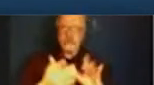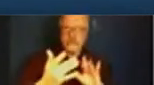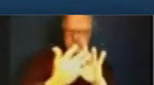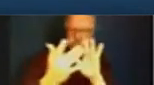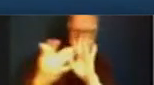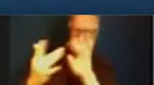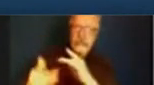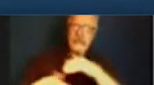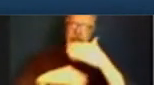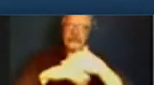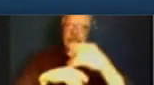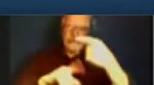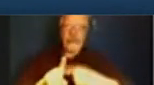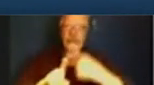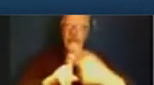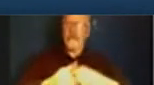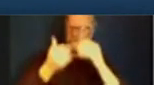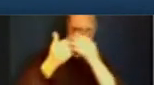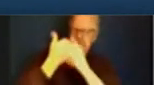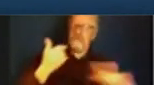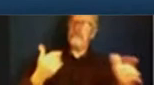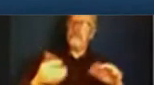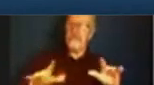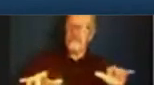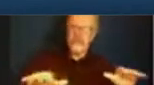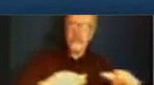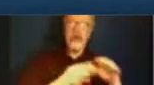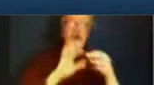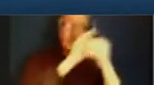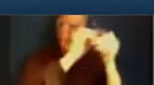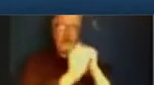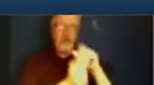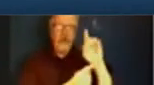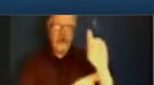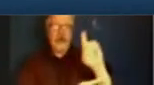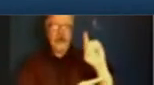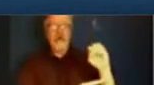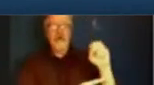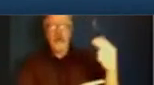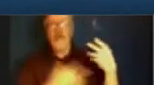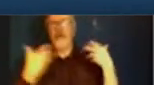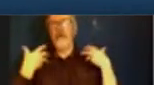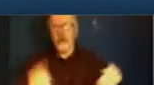reach out to the Department of Health, and we can coordinate with you on the logistics of that.